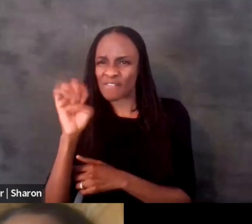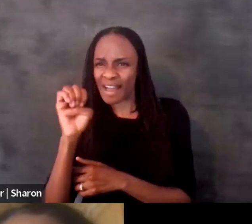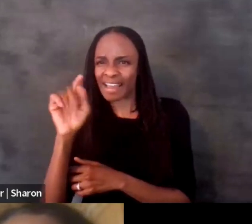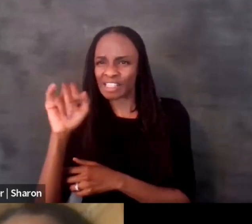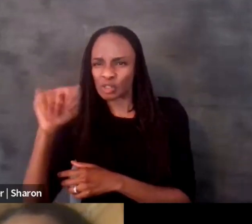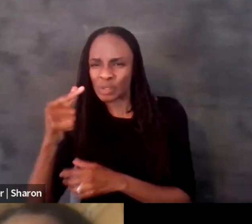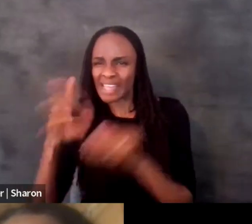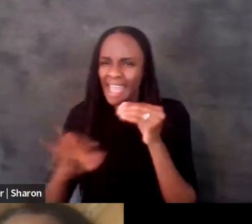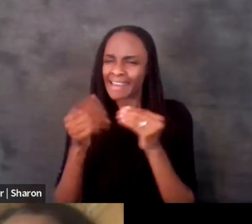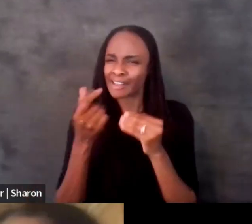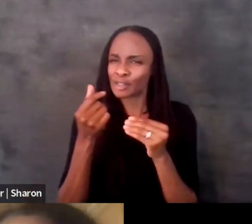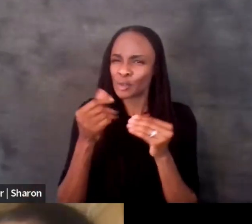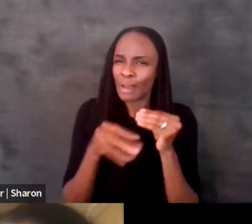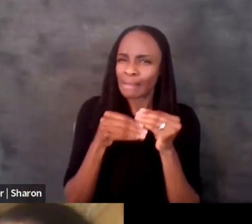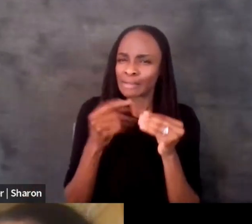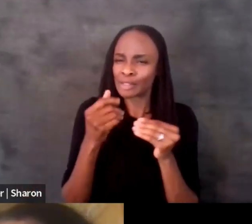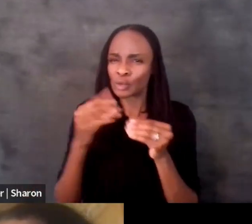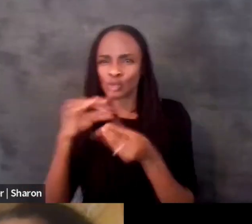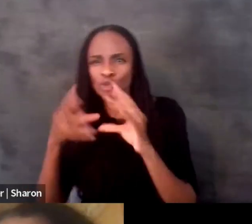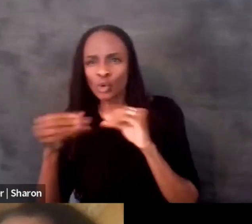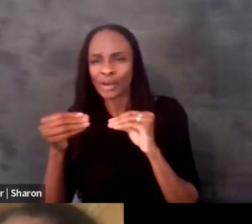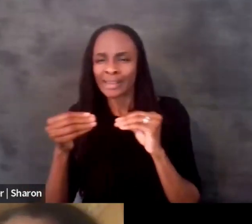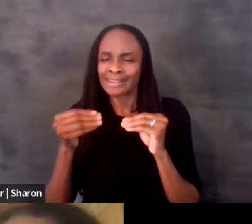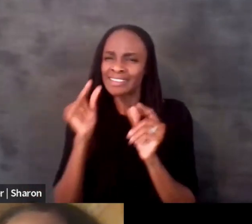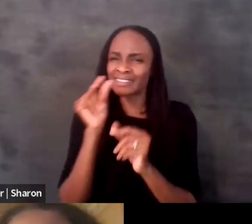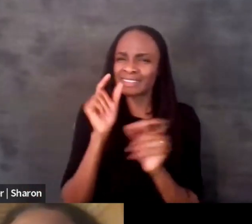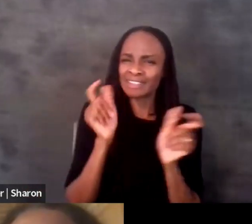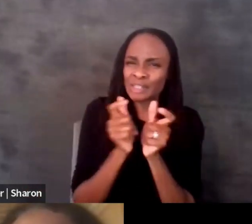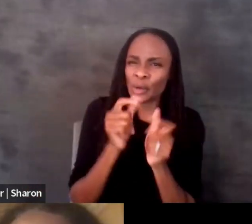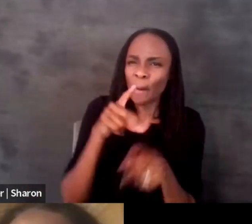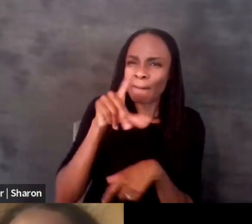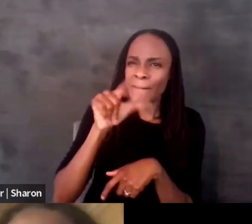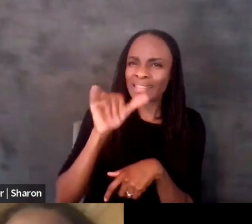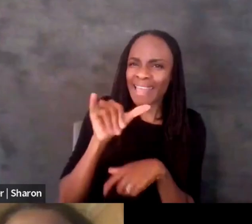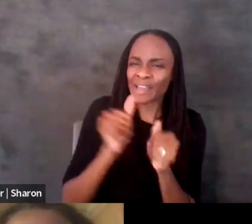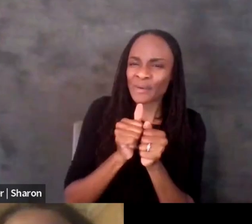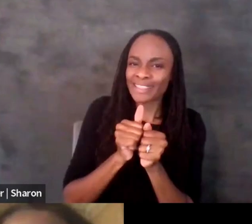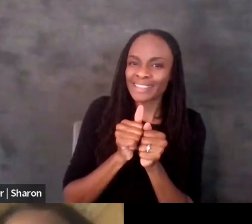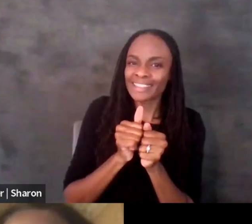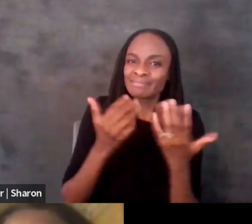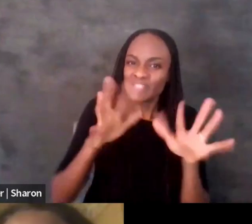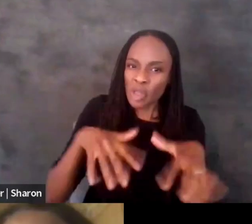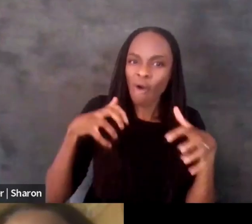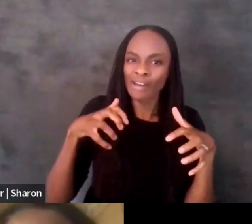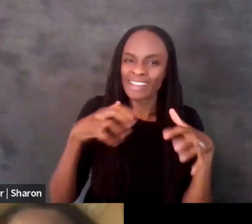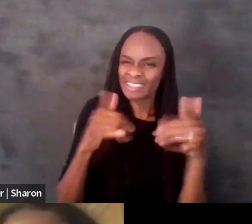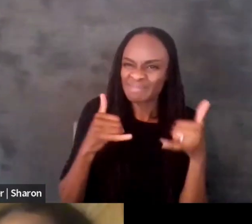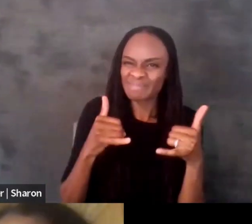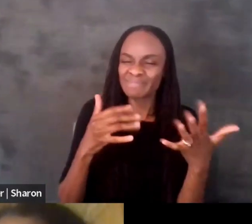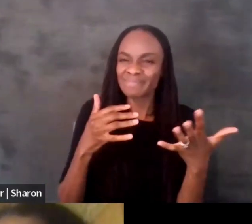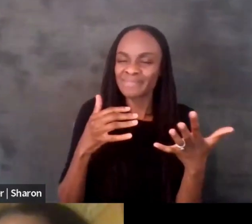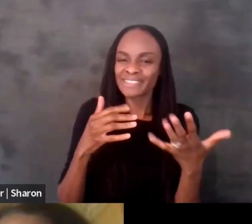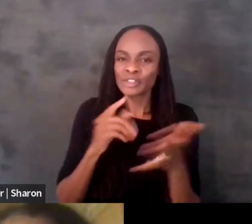little story, and a little play with the audience, how to guide their eye through the way the sound design is done. So